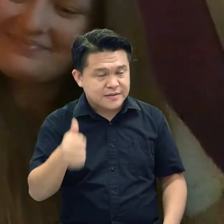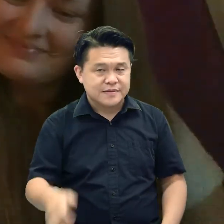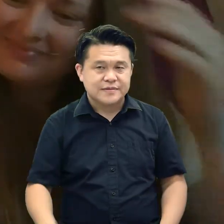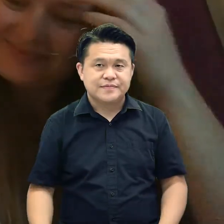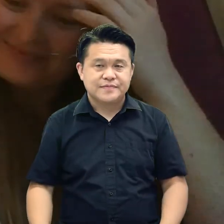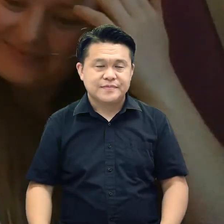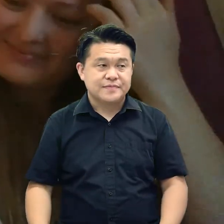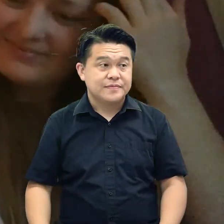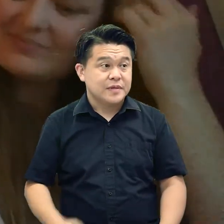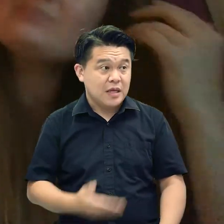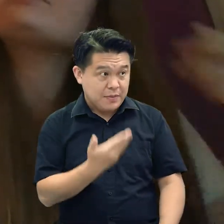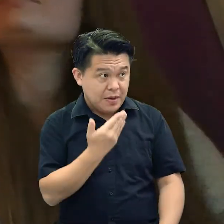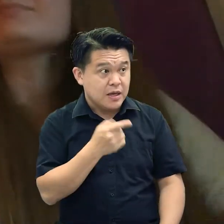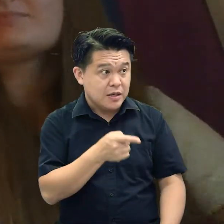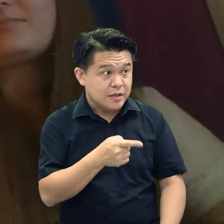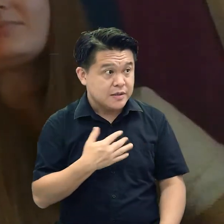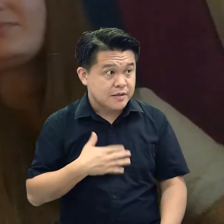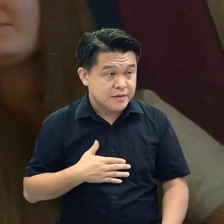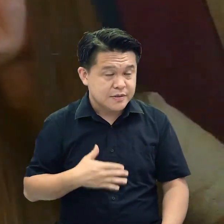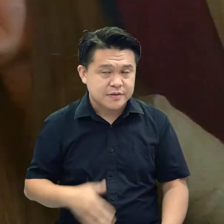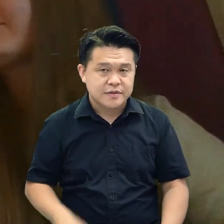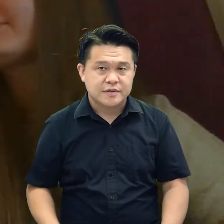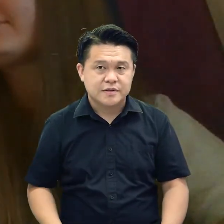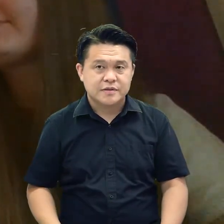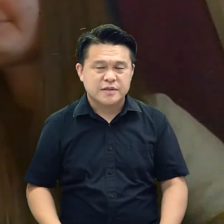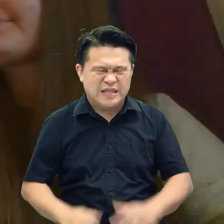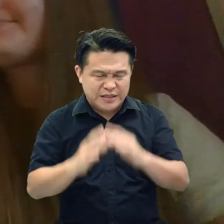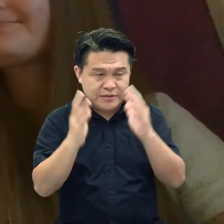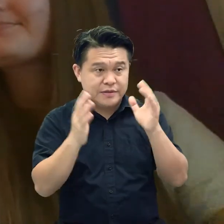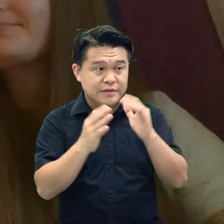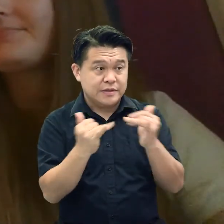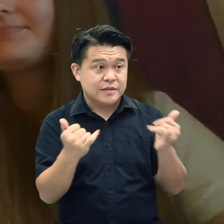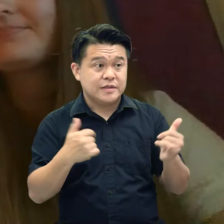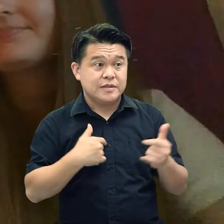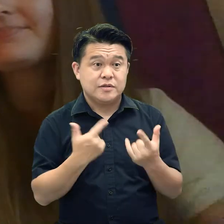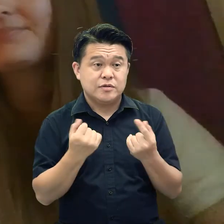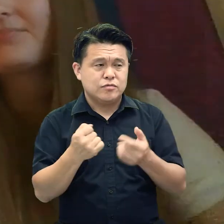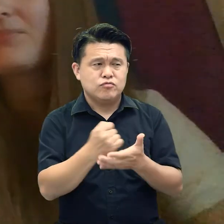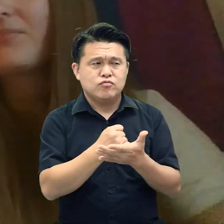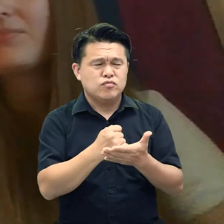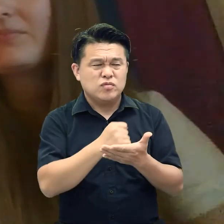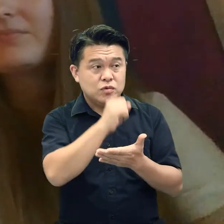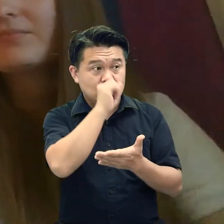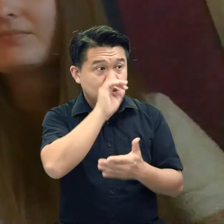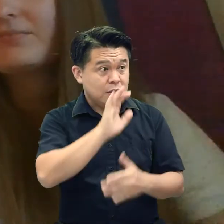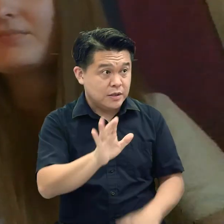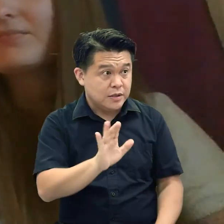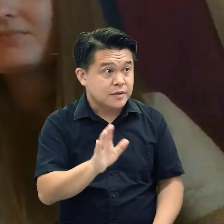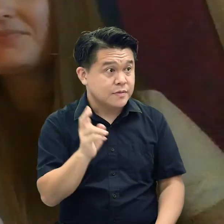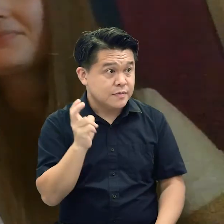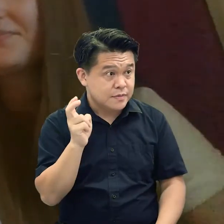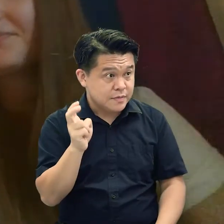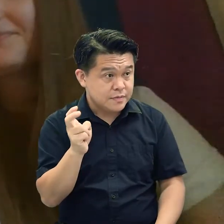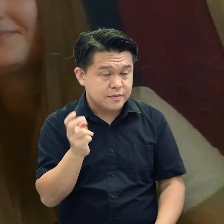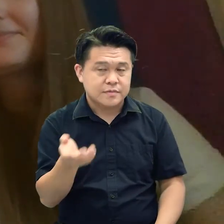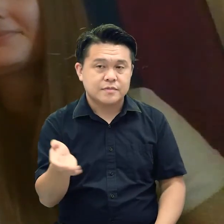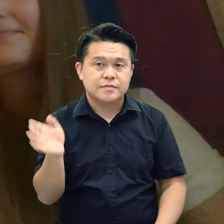mean, not everyone is lucky as I am in that sense.